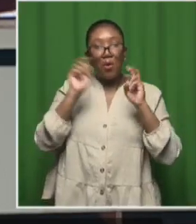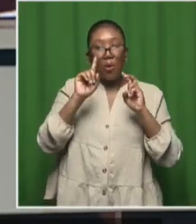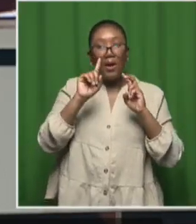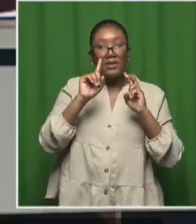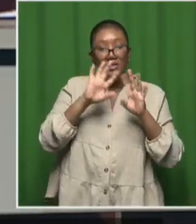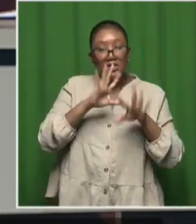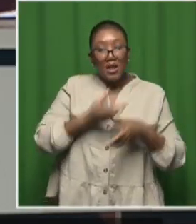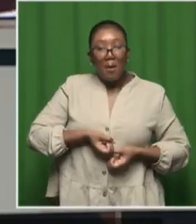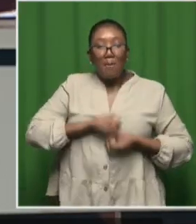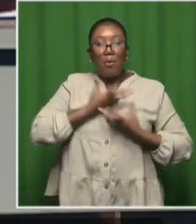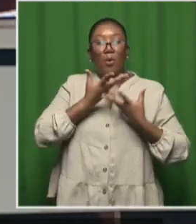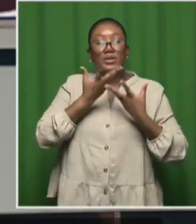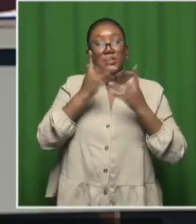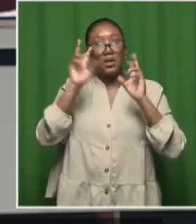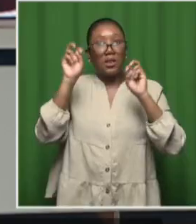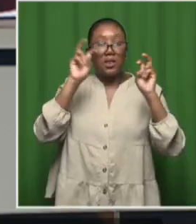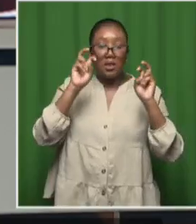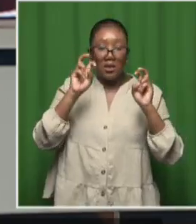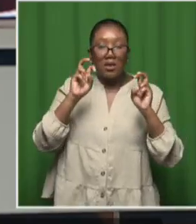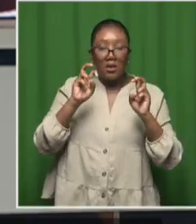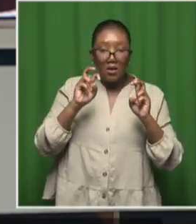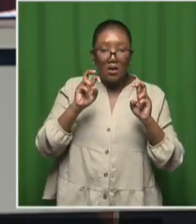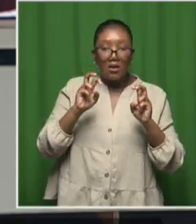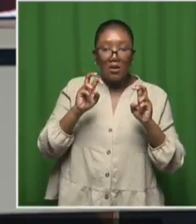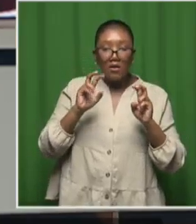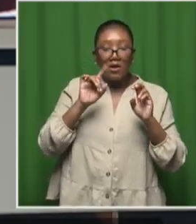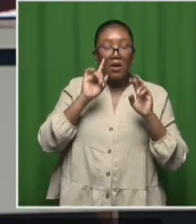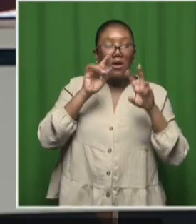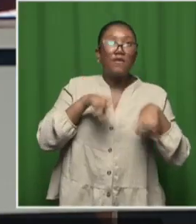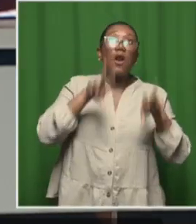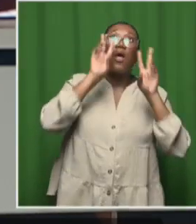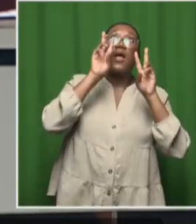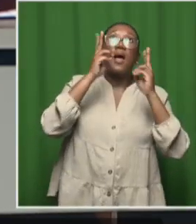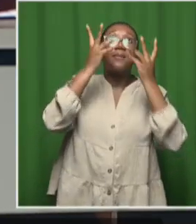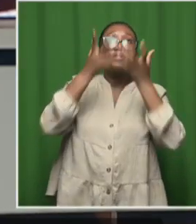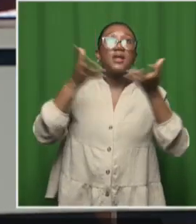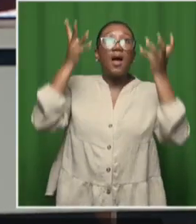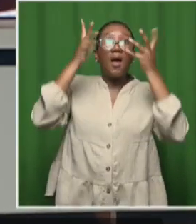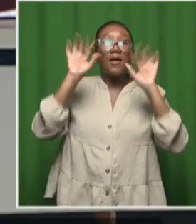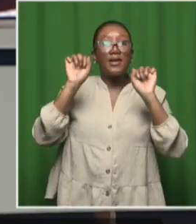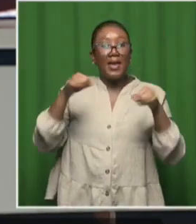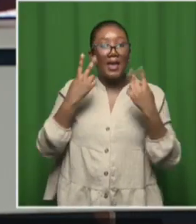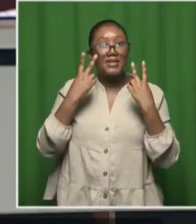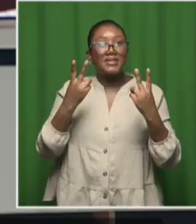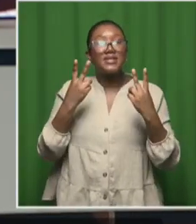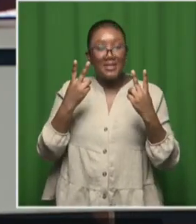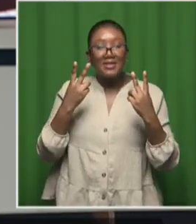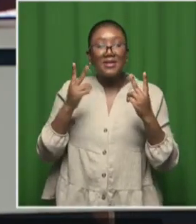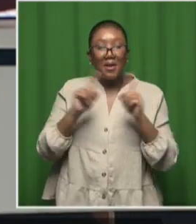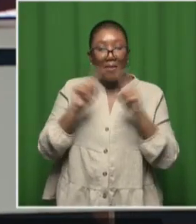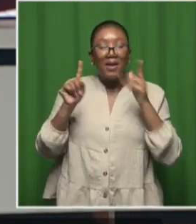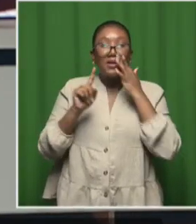beautifully aesthetic to these works as well. I mean, just looking up at the sky, what can you say? But they, of course, have